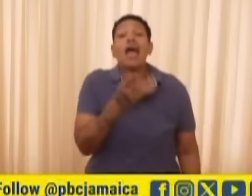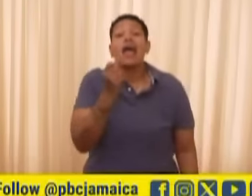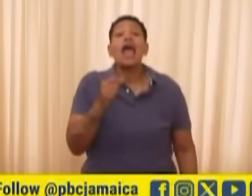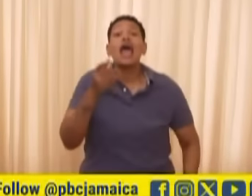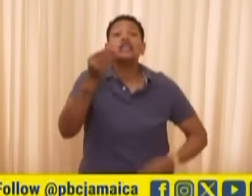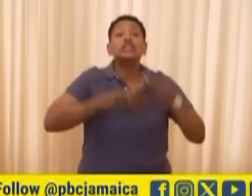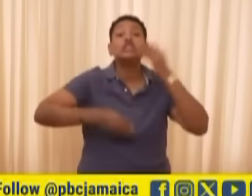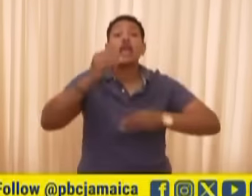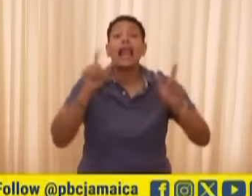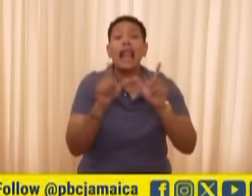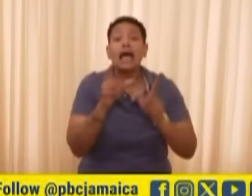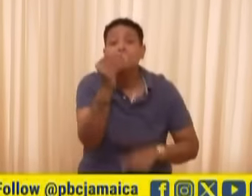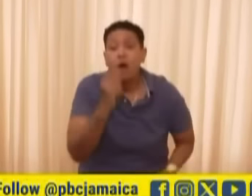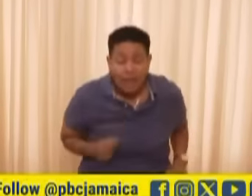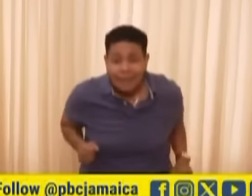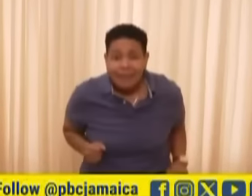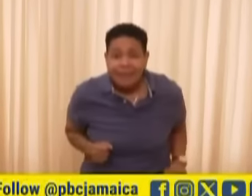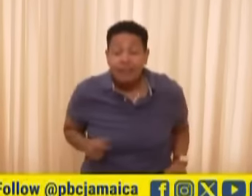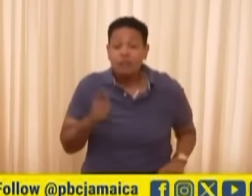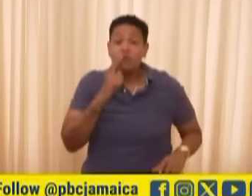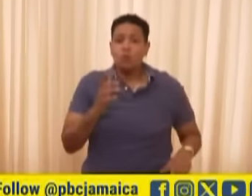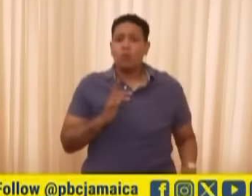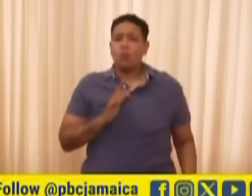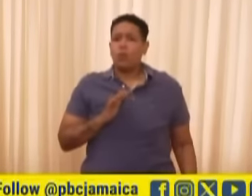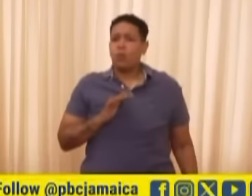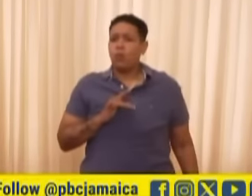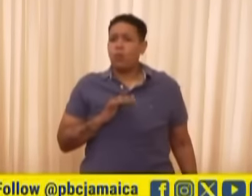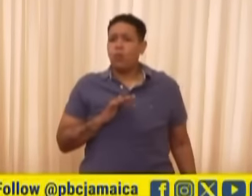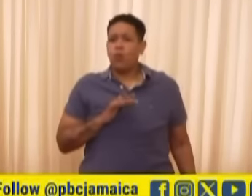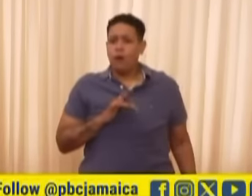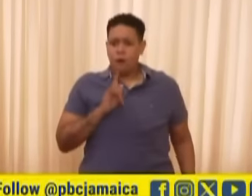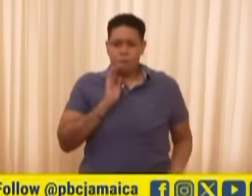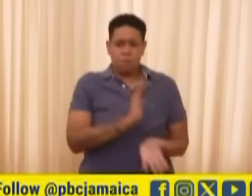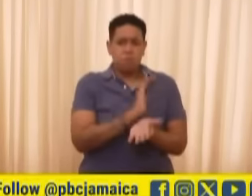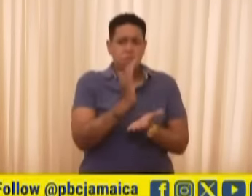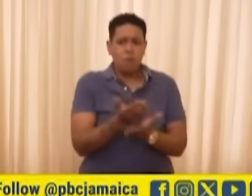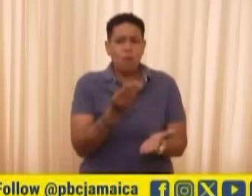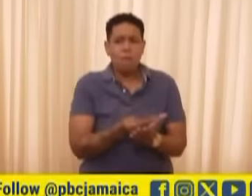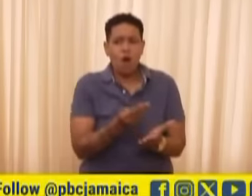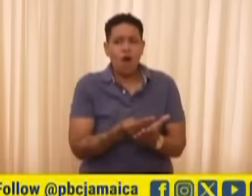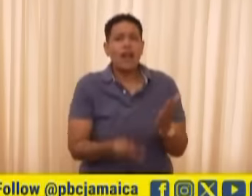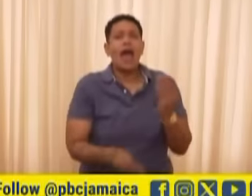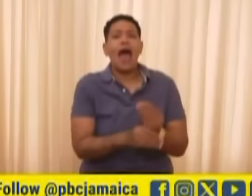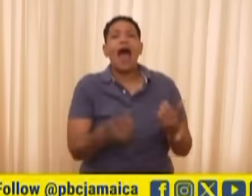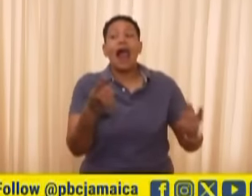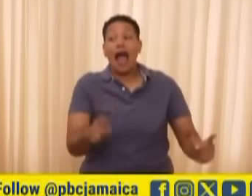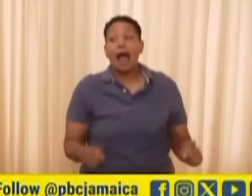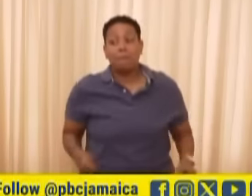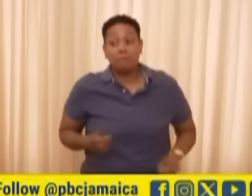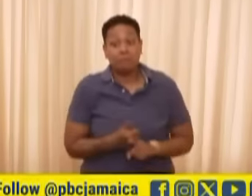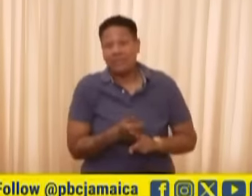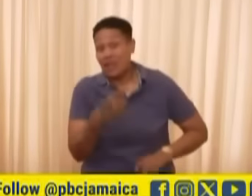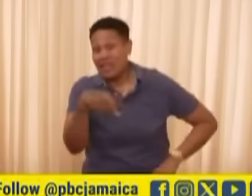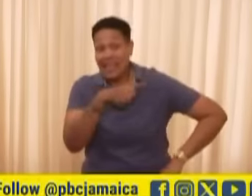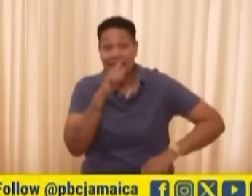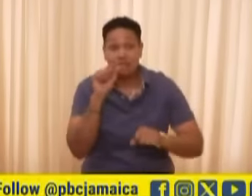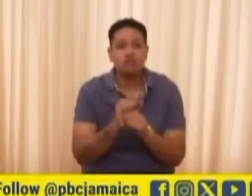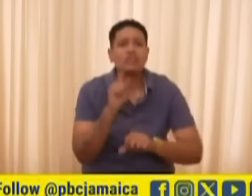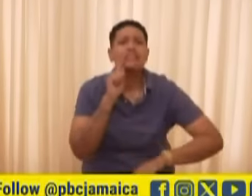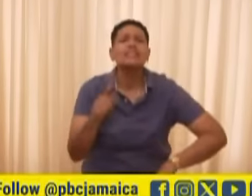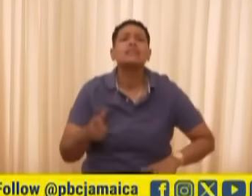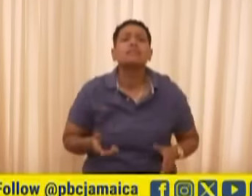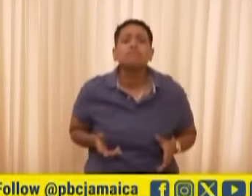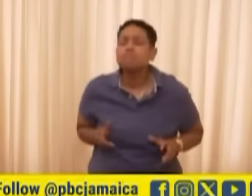trade license, which are a significant amount of revenues. So they are in